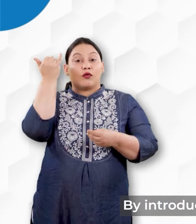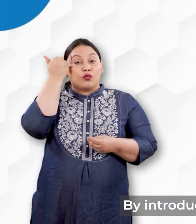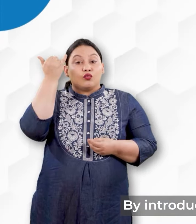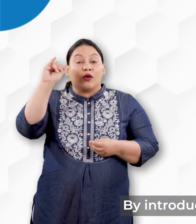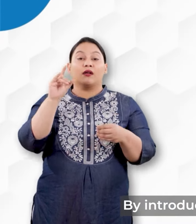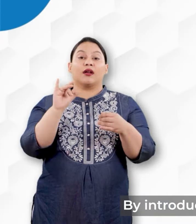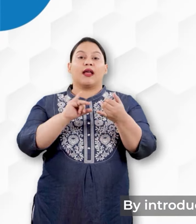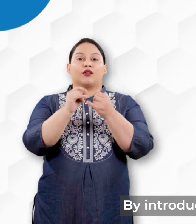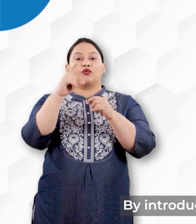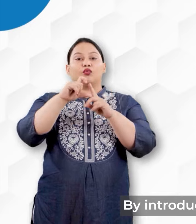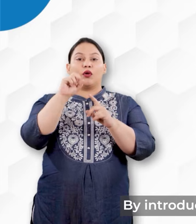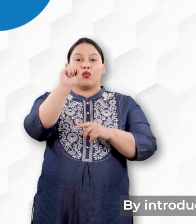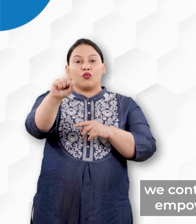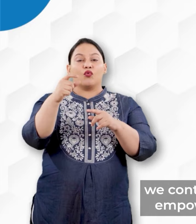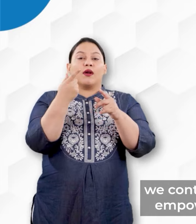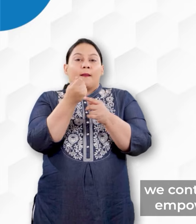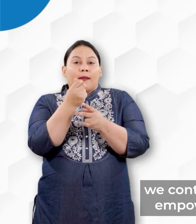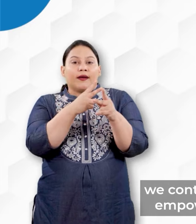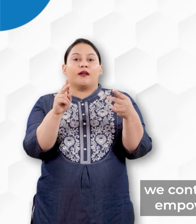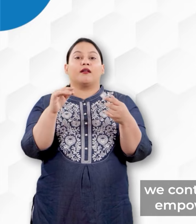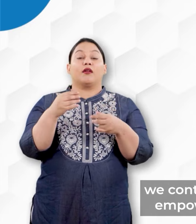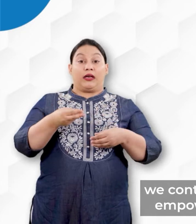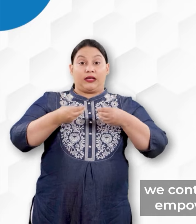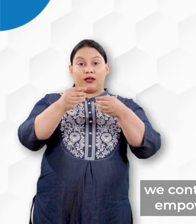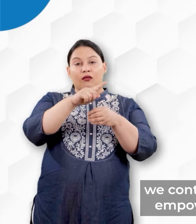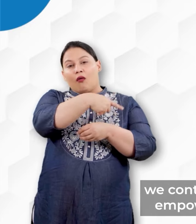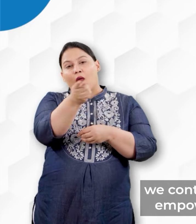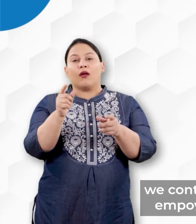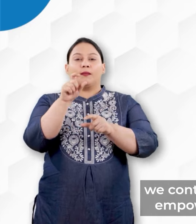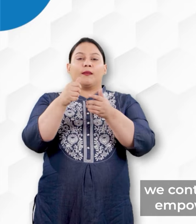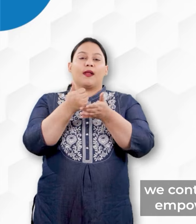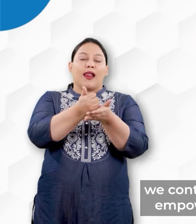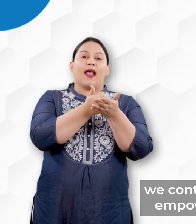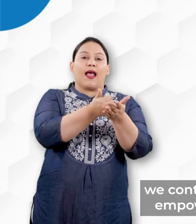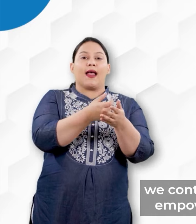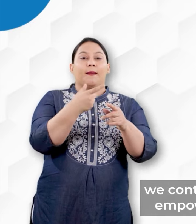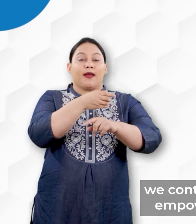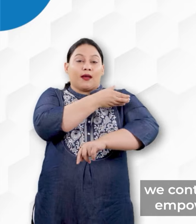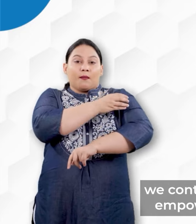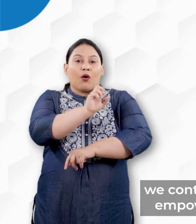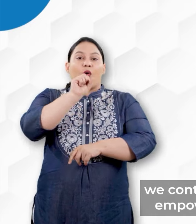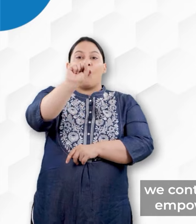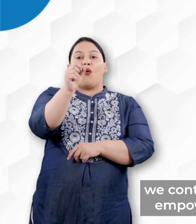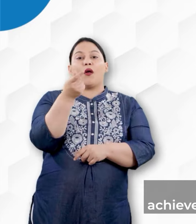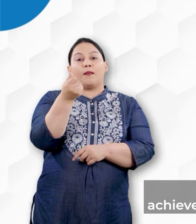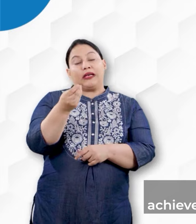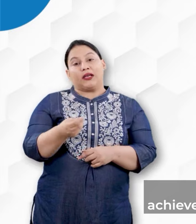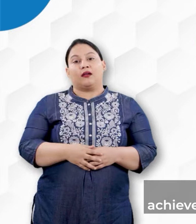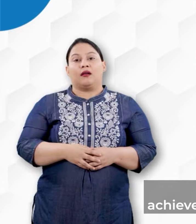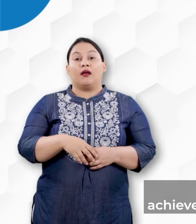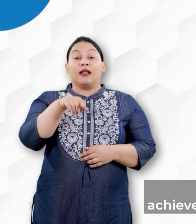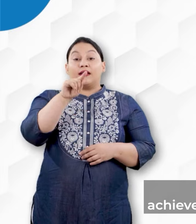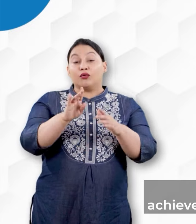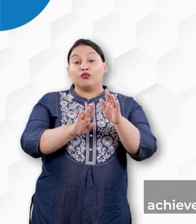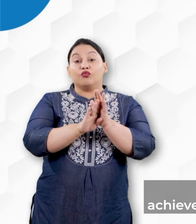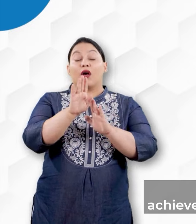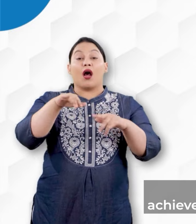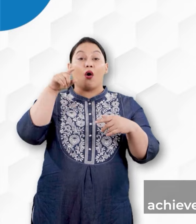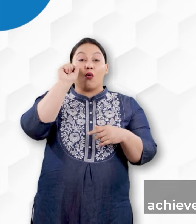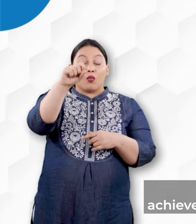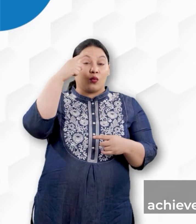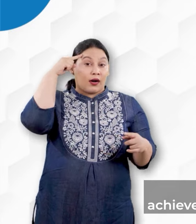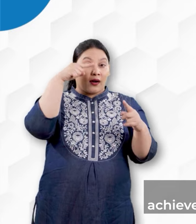Life eWealth Royale, we continue to help countless lives empower their financial growth to new heights and